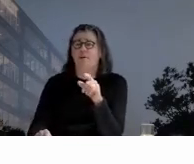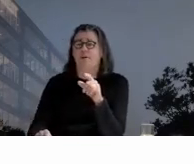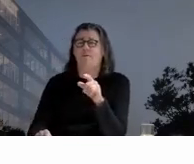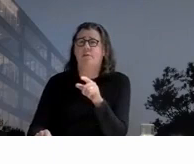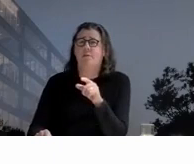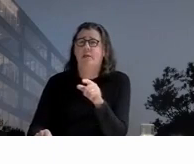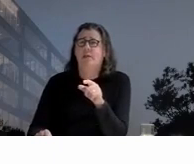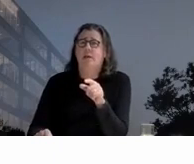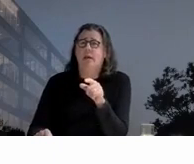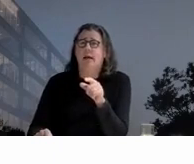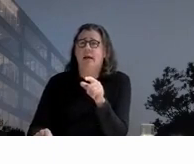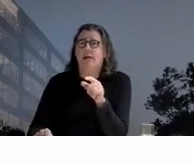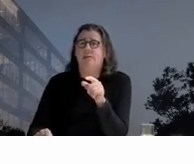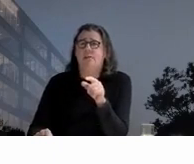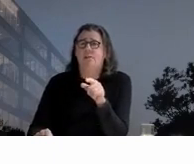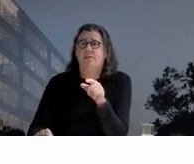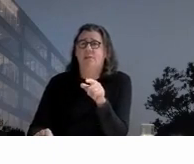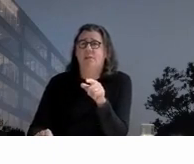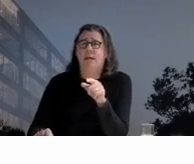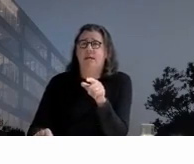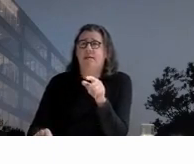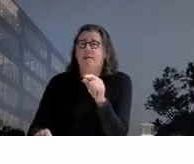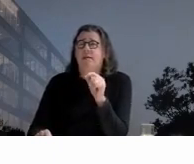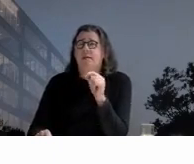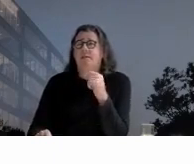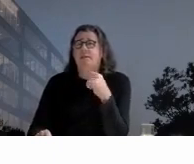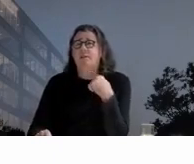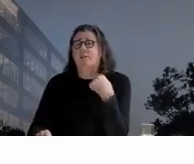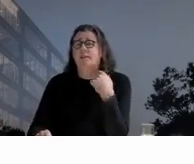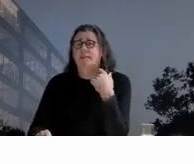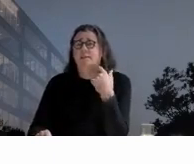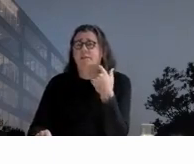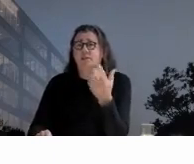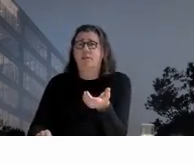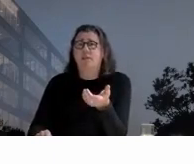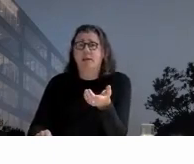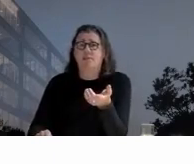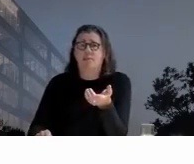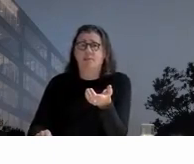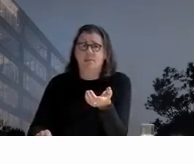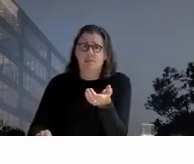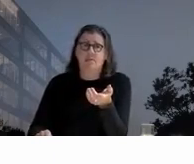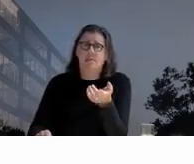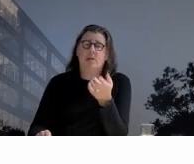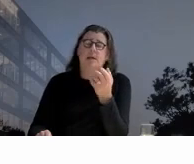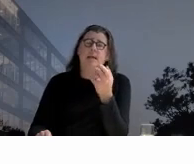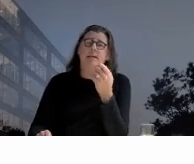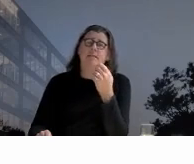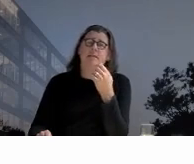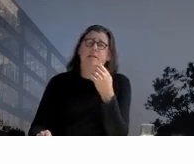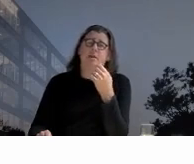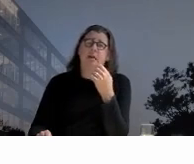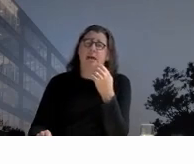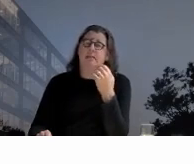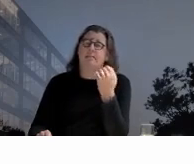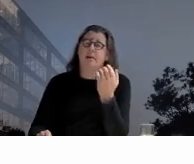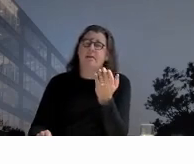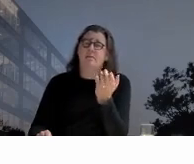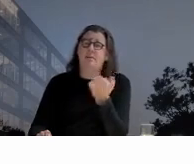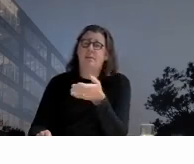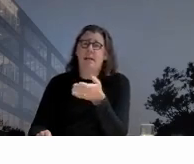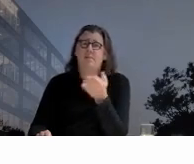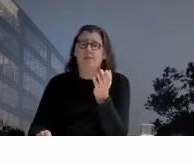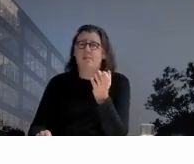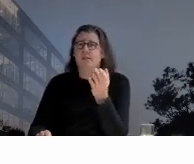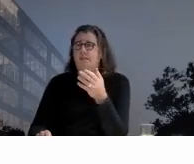but one I'm going to avoid just for today. The other things that the tool allows you to do is to look at the